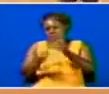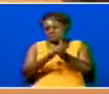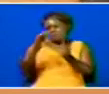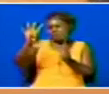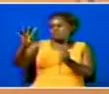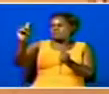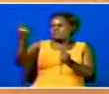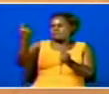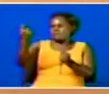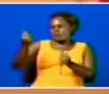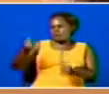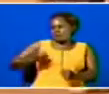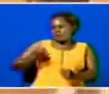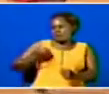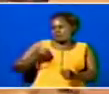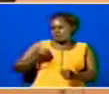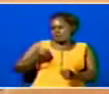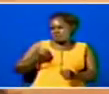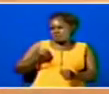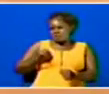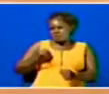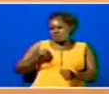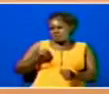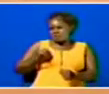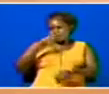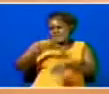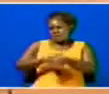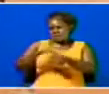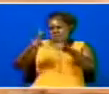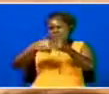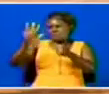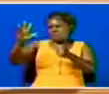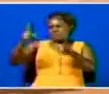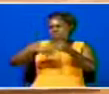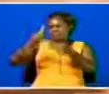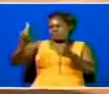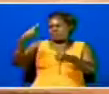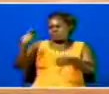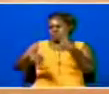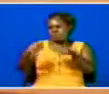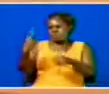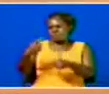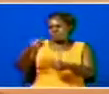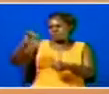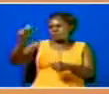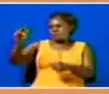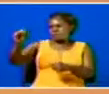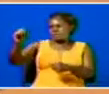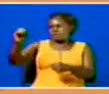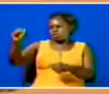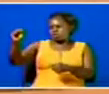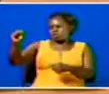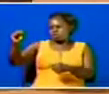category, Kenya's Angela Okutoi and Alicia Owegi merged with a 7-5-6-1 win, while Jason Bogoro and Kyle